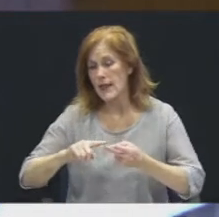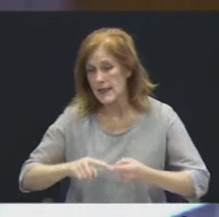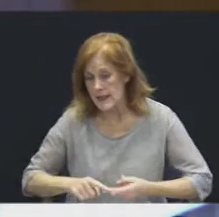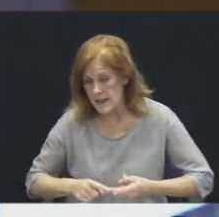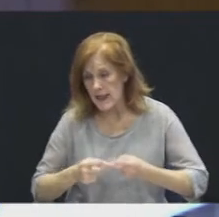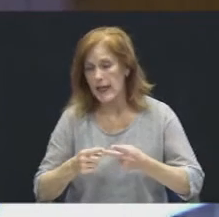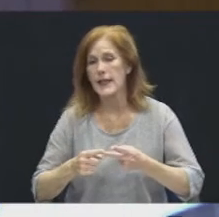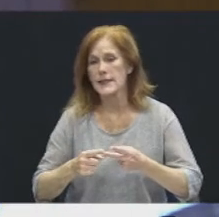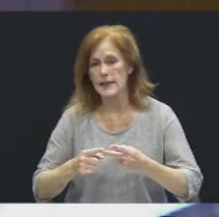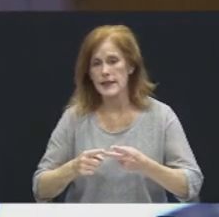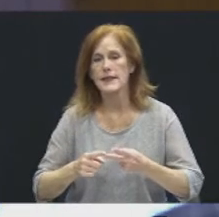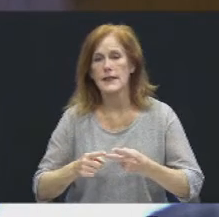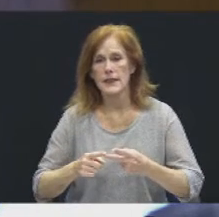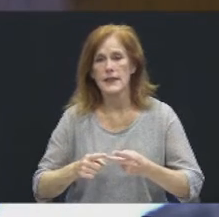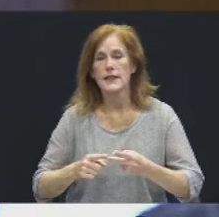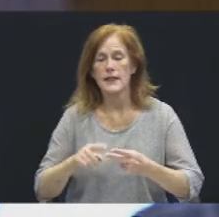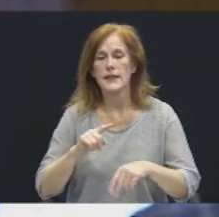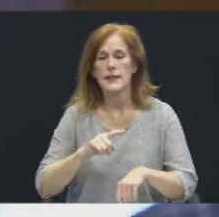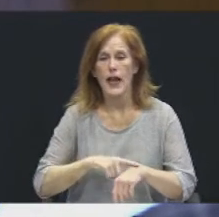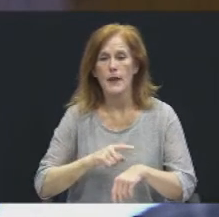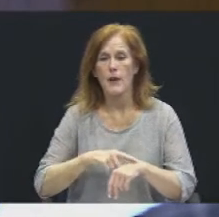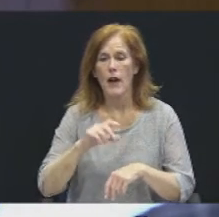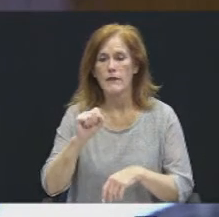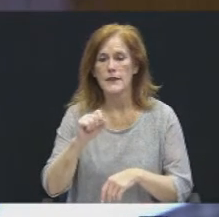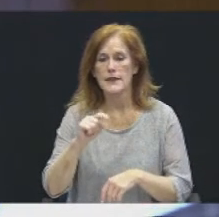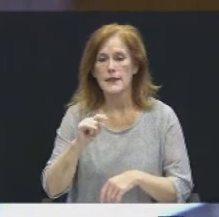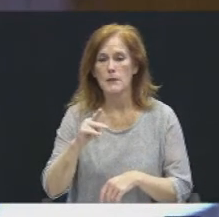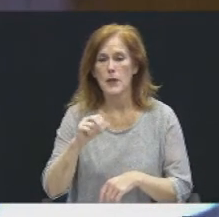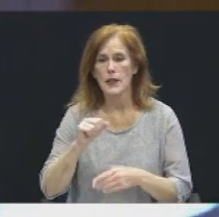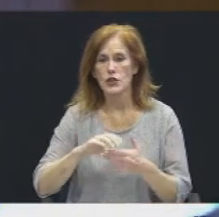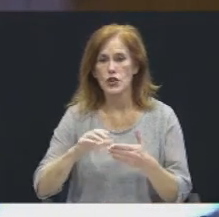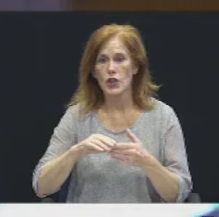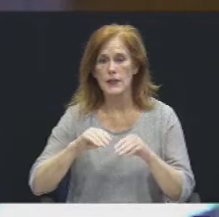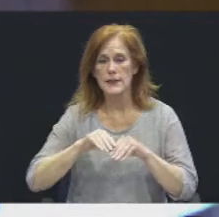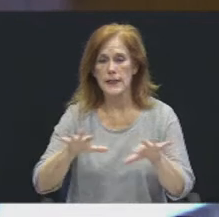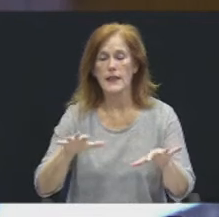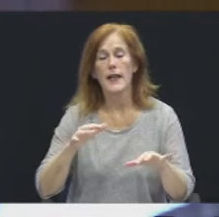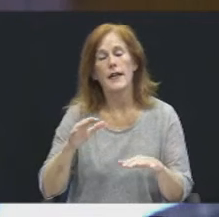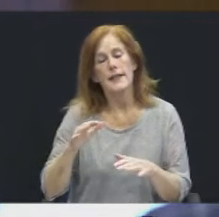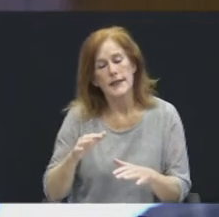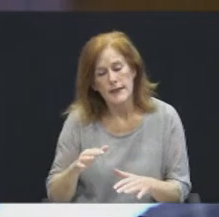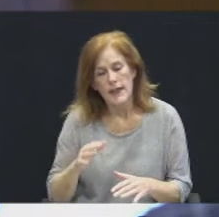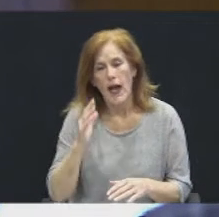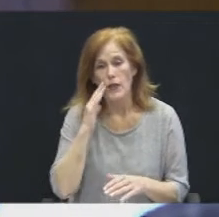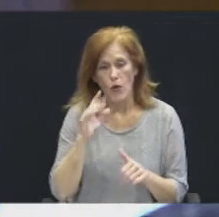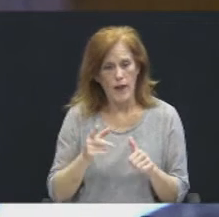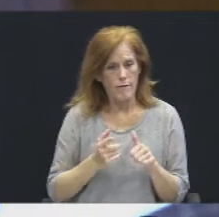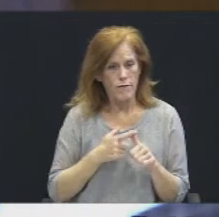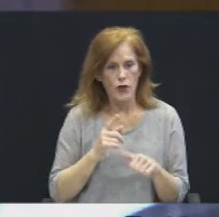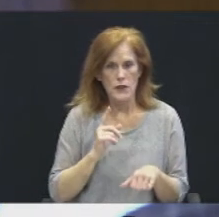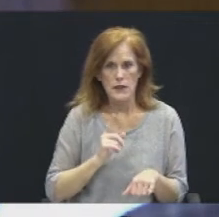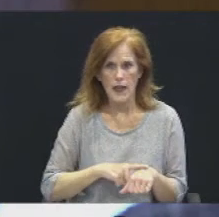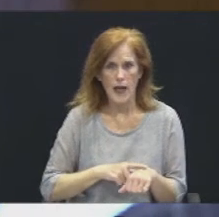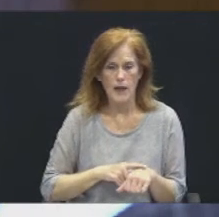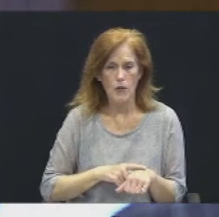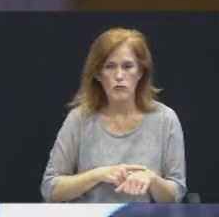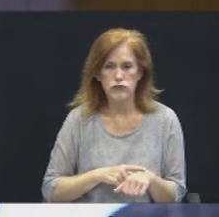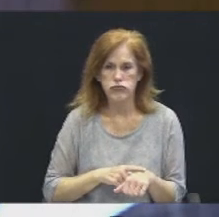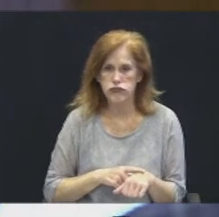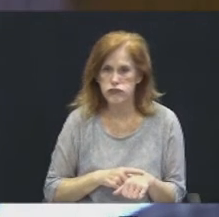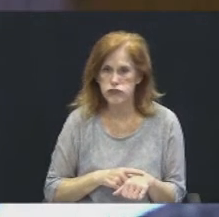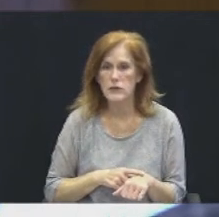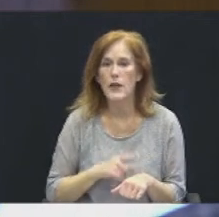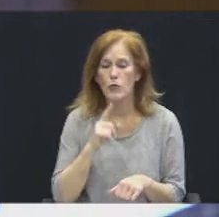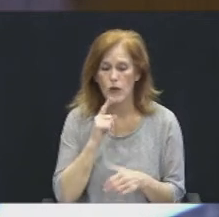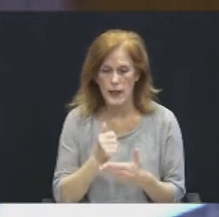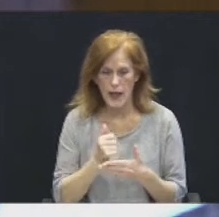stimulus checks and that. So I would just also, you know, I know that first round we helped the whole blind